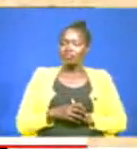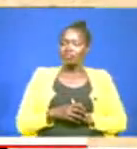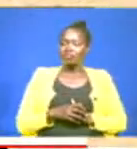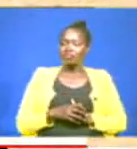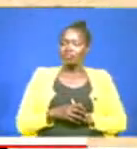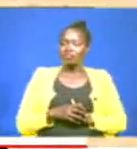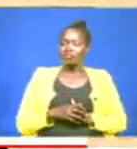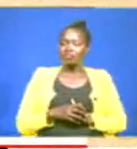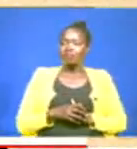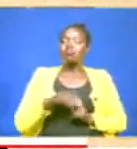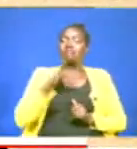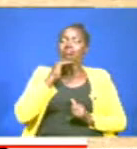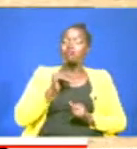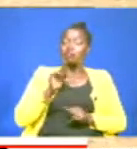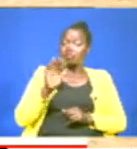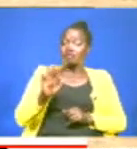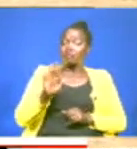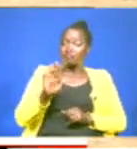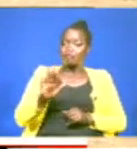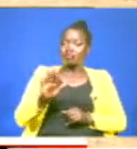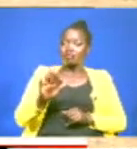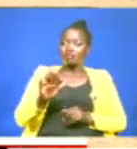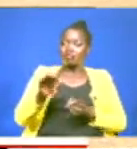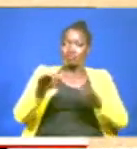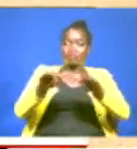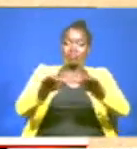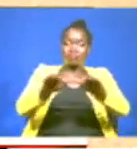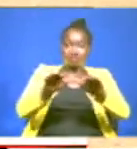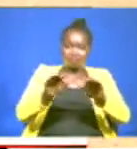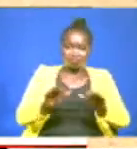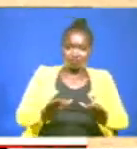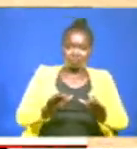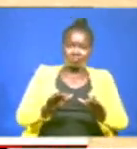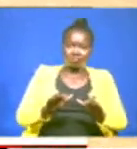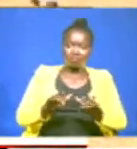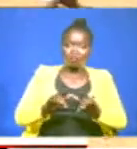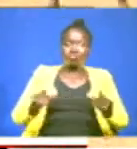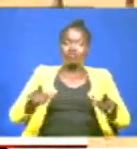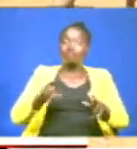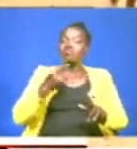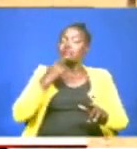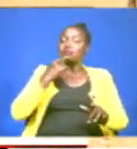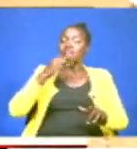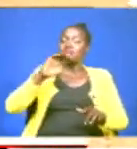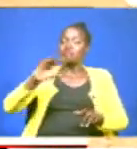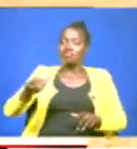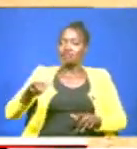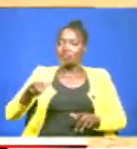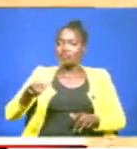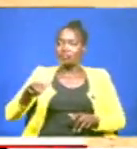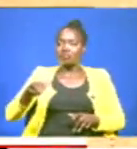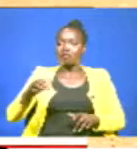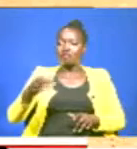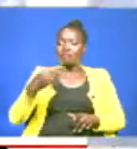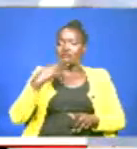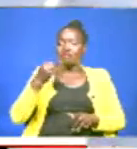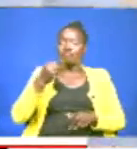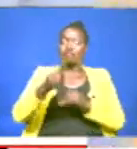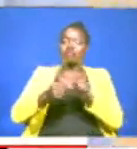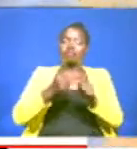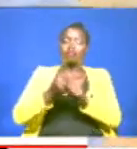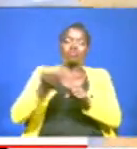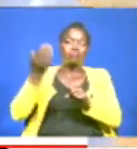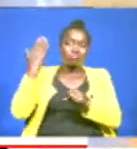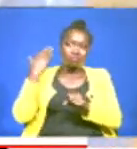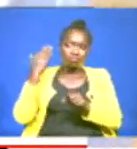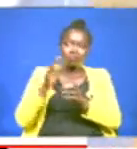After her death, Atta Nayeche was buried at her ancestral land in Turkana County over 300 years ago.